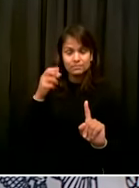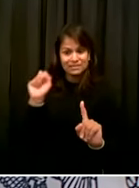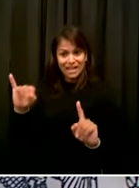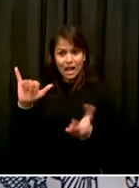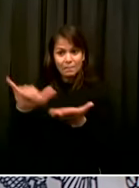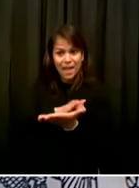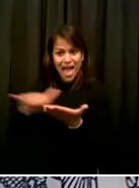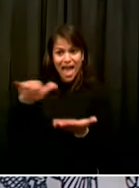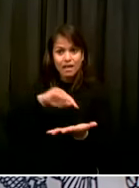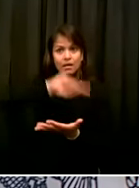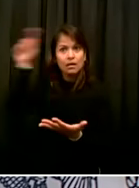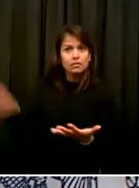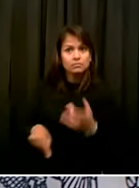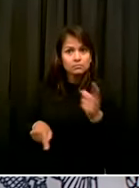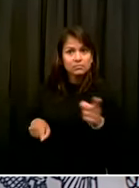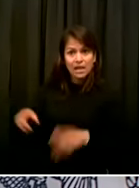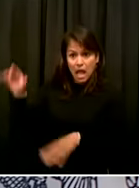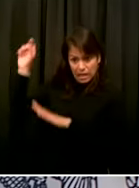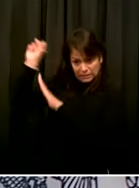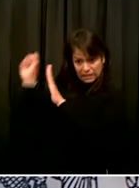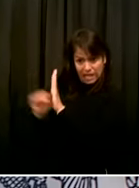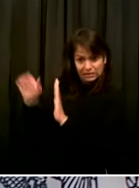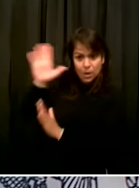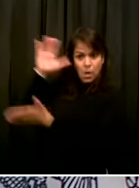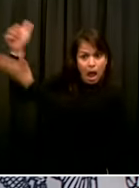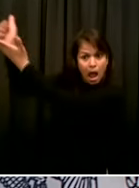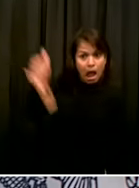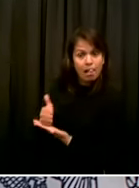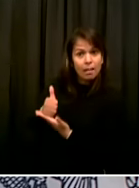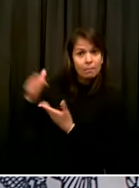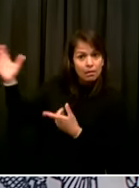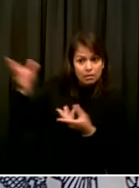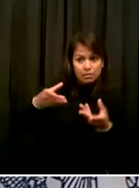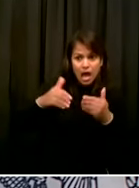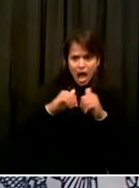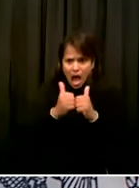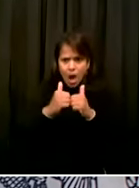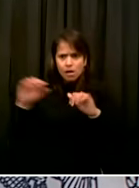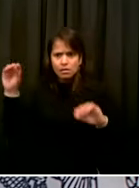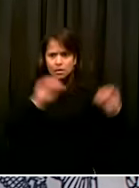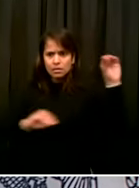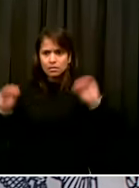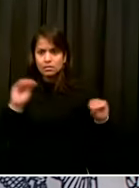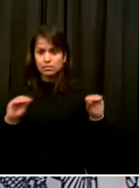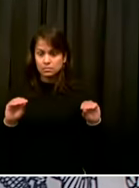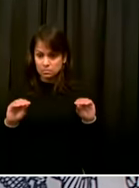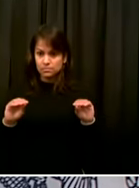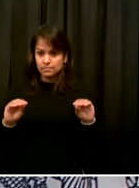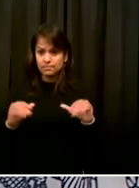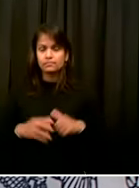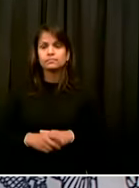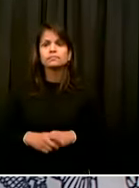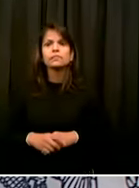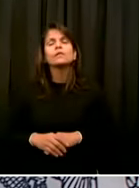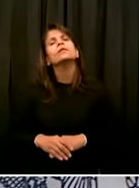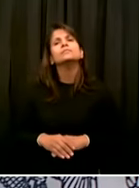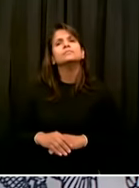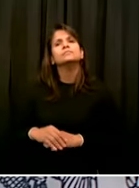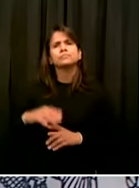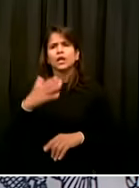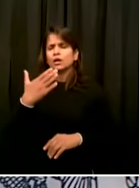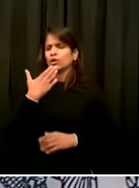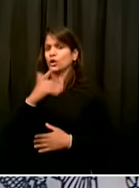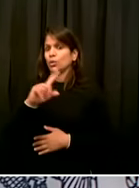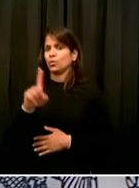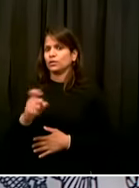look, again, it all starts with health and safety. It starts with keeping the infection rate low. And what we've seen around the world, and I'm going to have Dr. Varma jump in